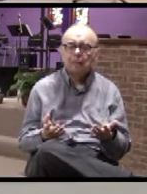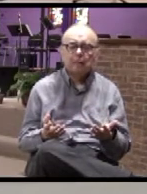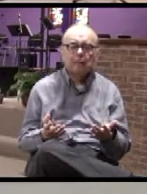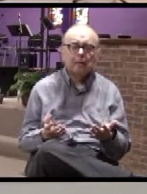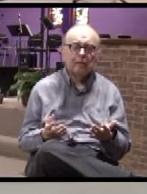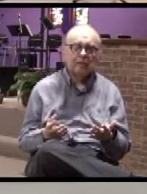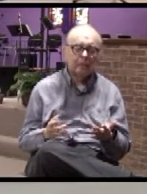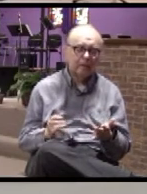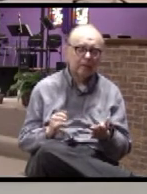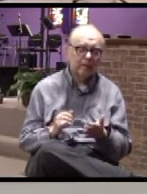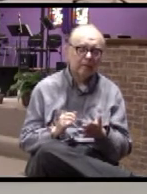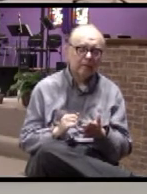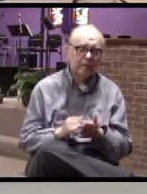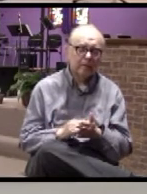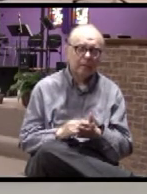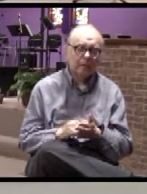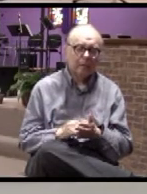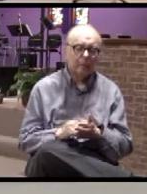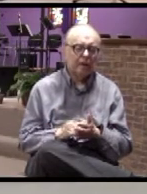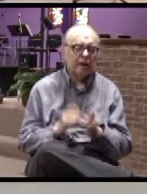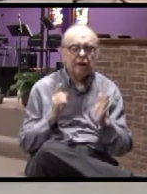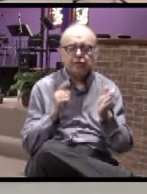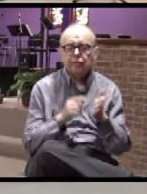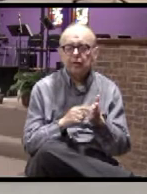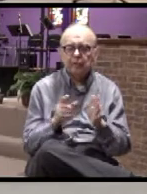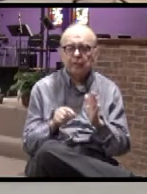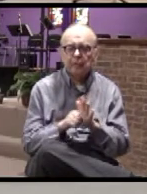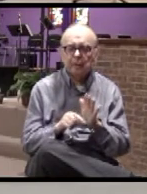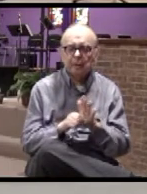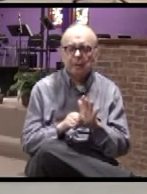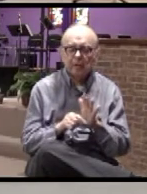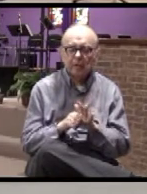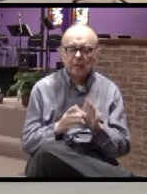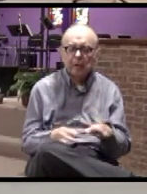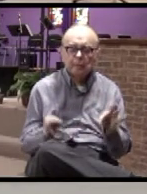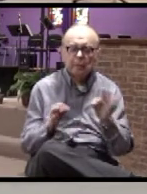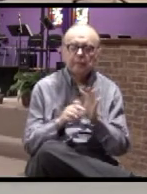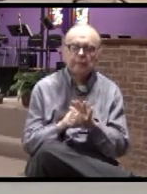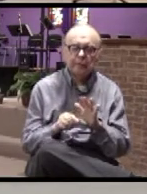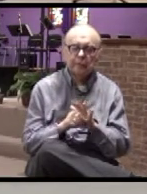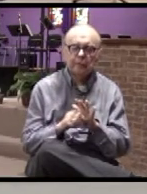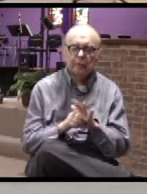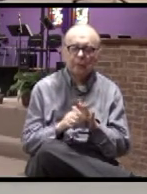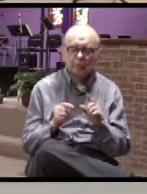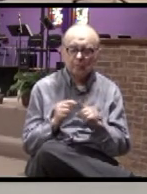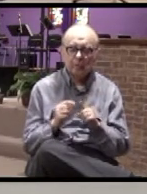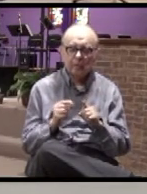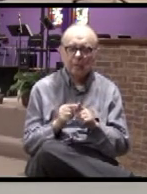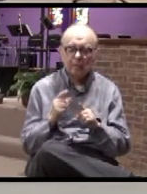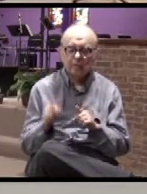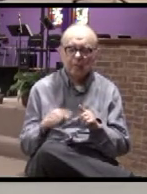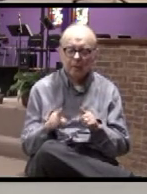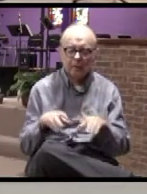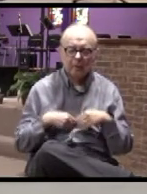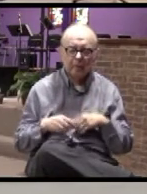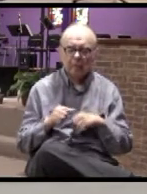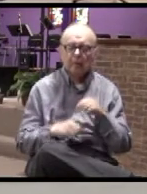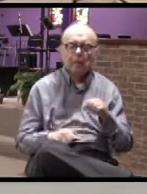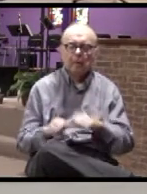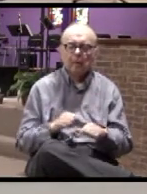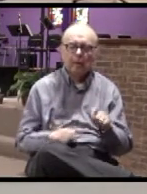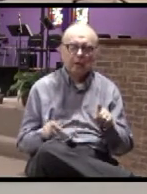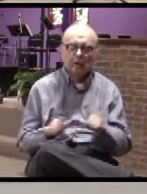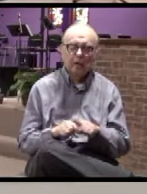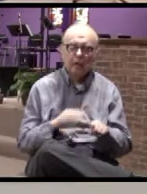what is the key phrase in this verse? The key phrase in this verse is, therefore accept one another just as